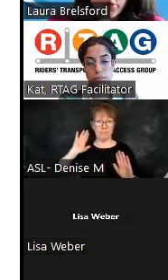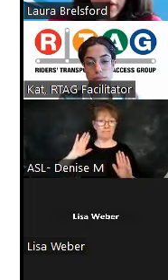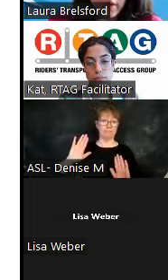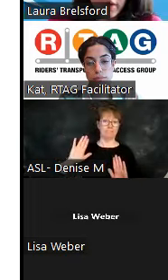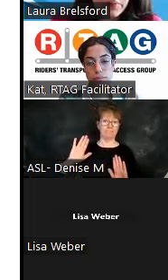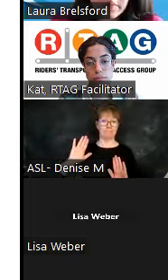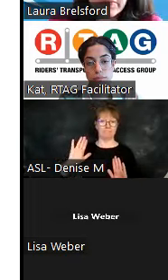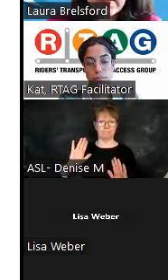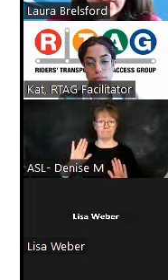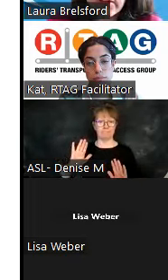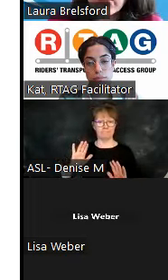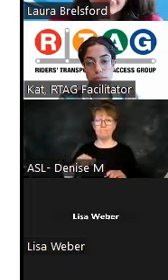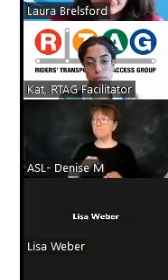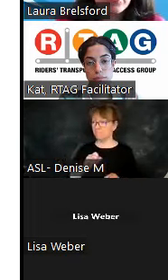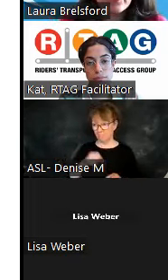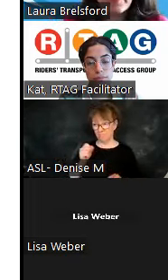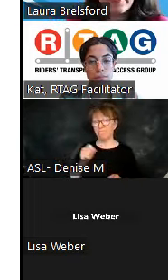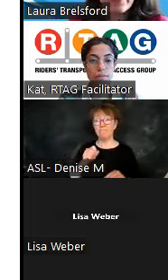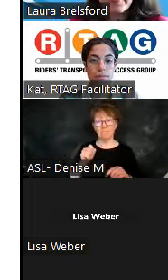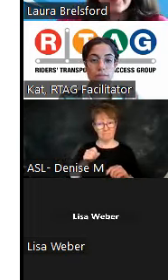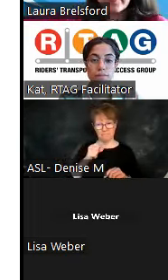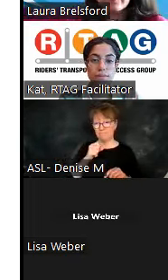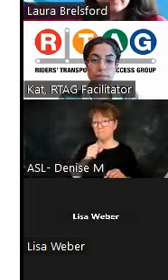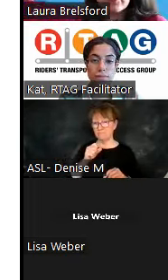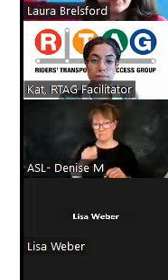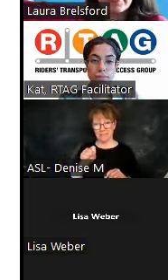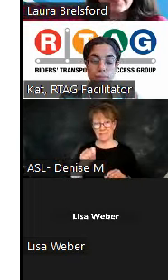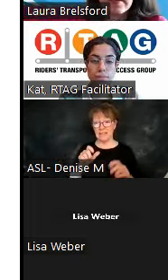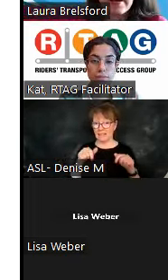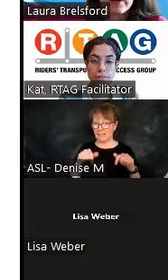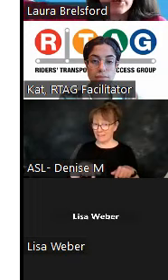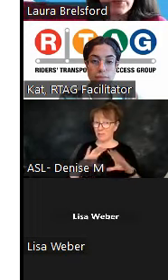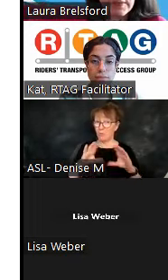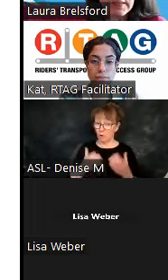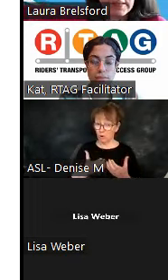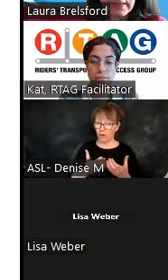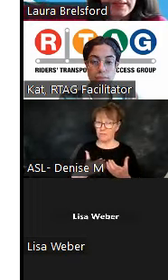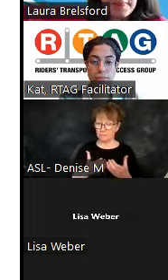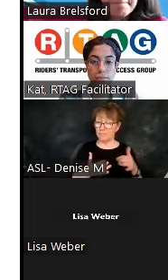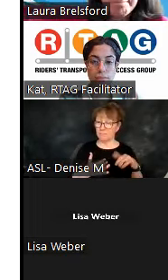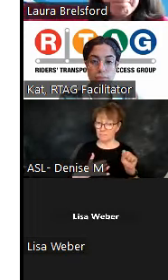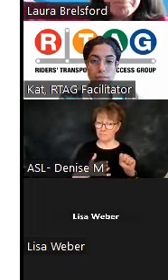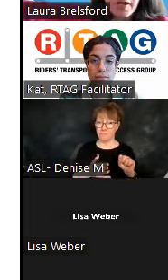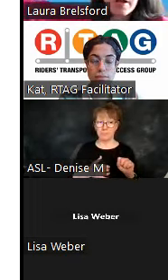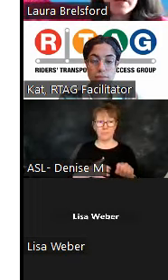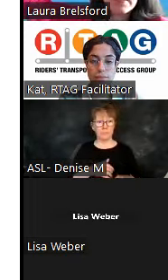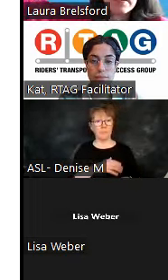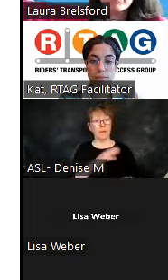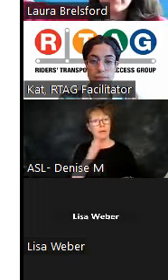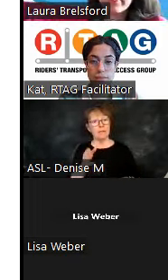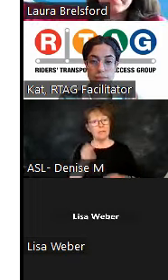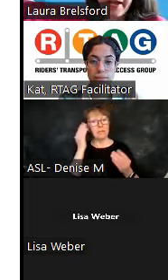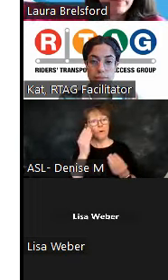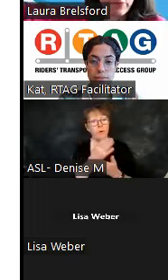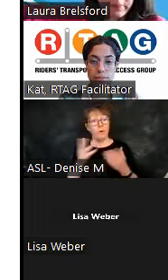So yeah, a couple things here. So folks are aware that the screens that you see on some